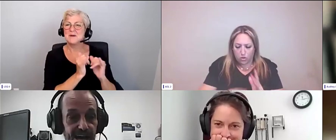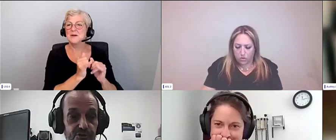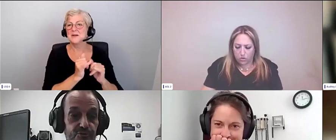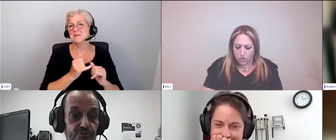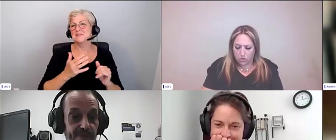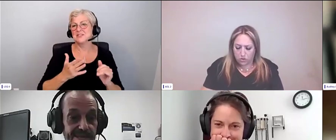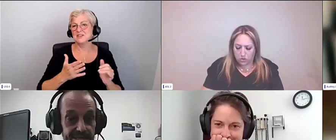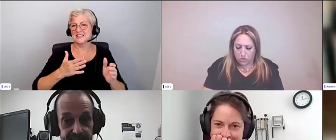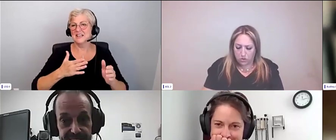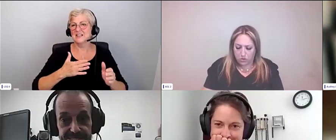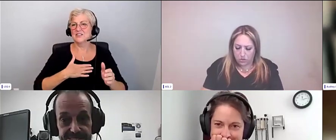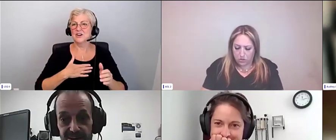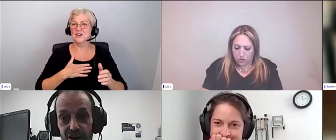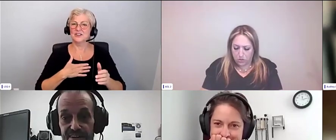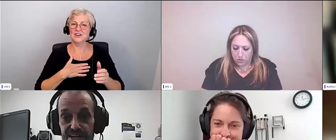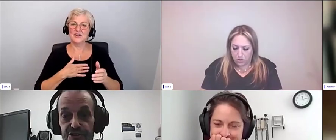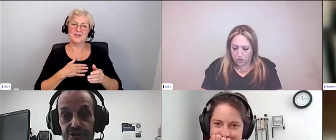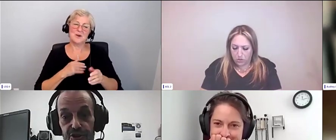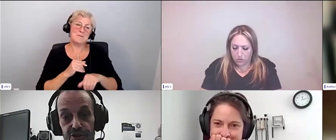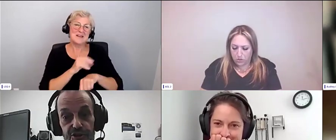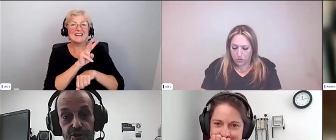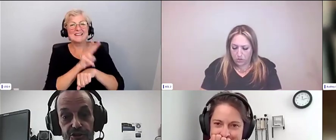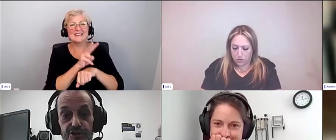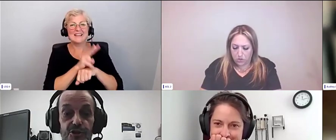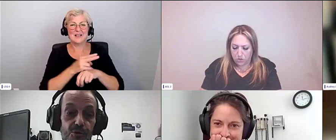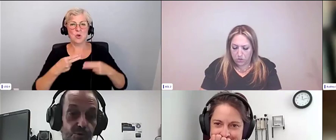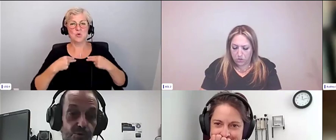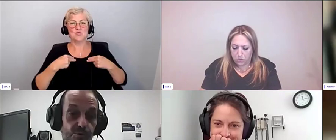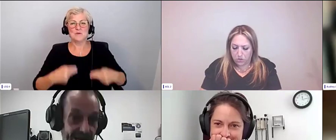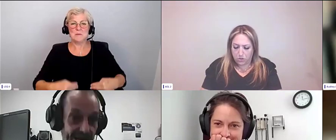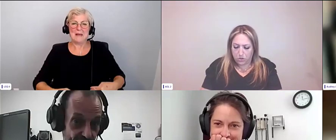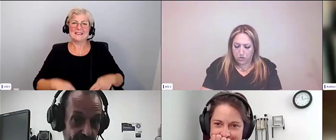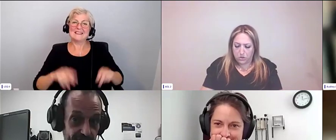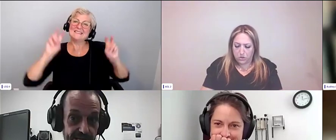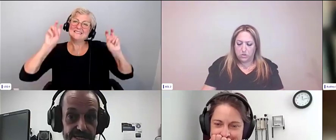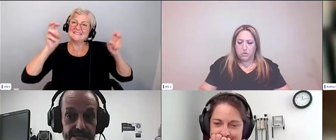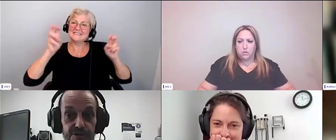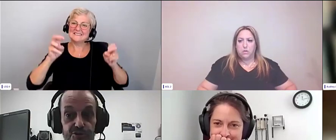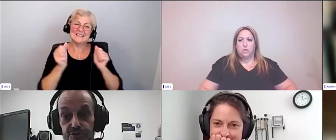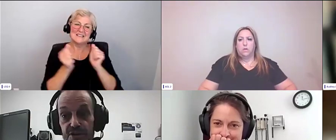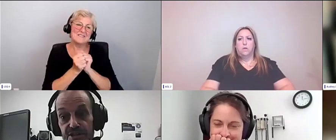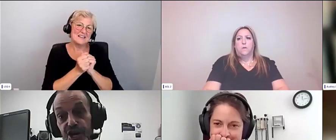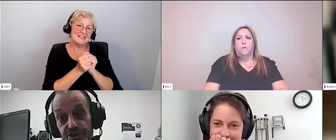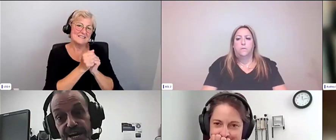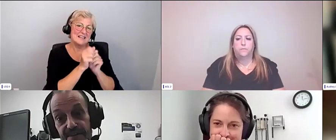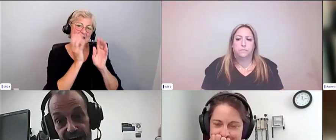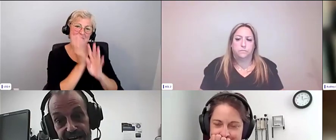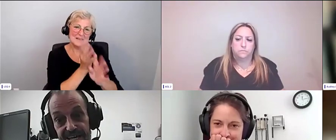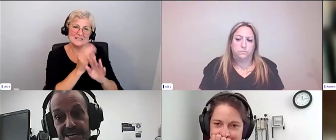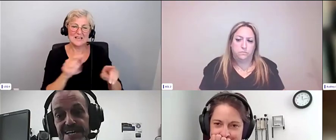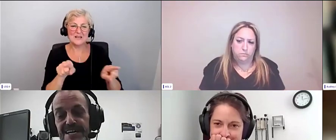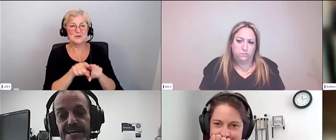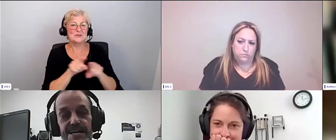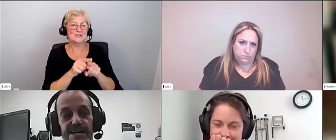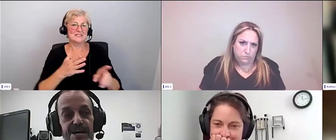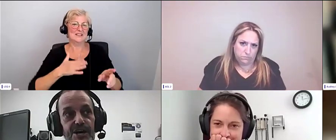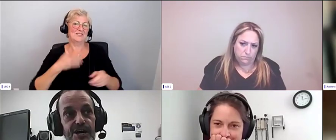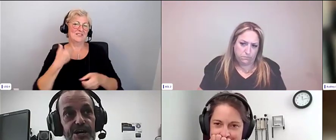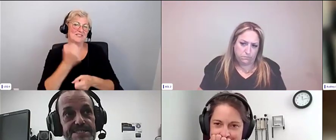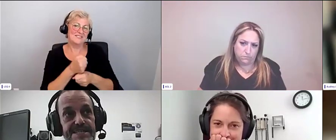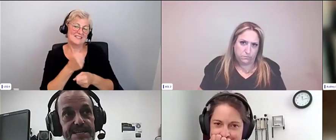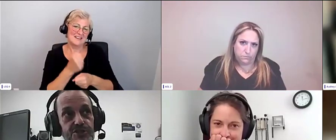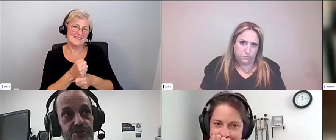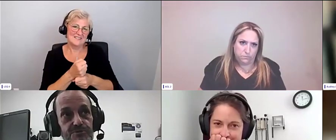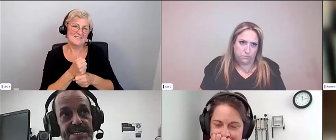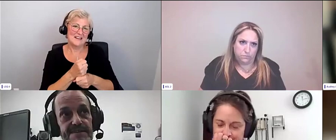common, and that is our humanist approach toward our patients and